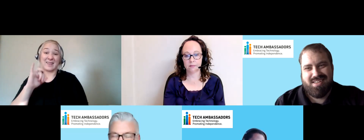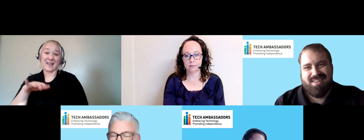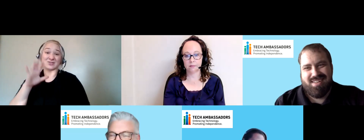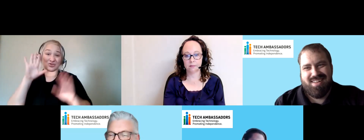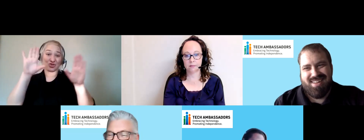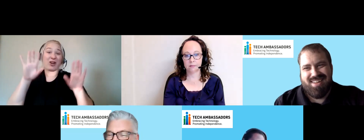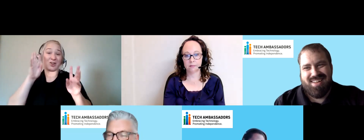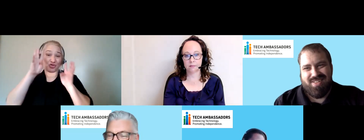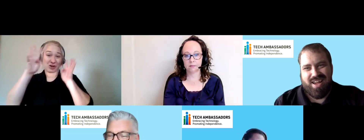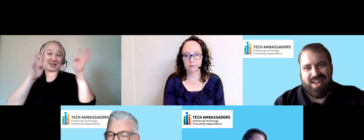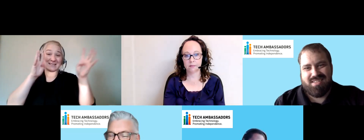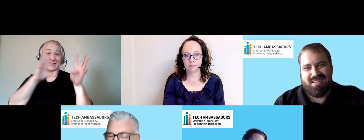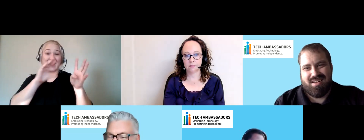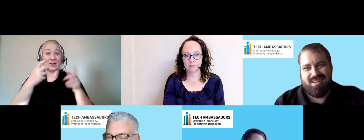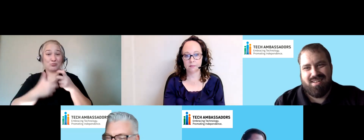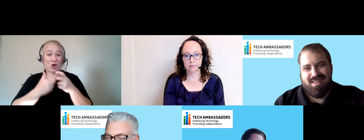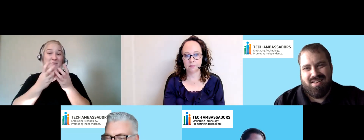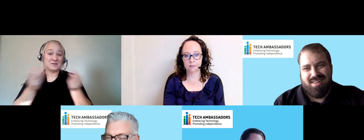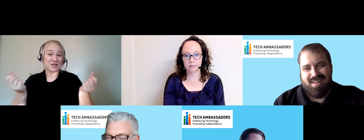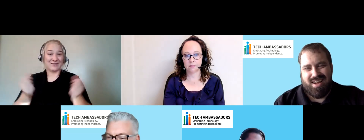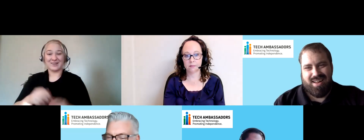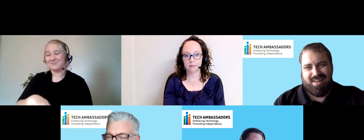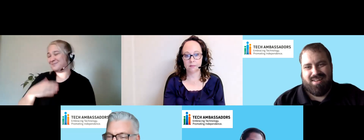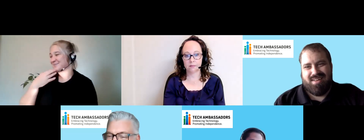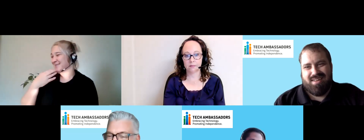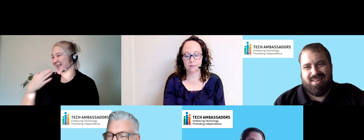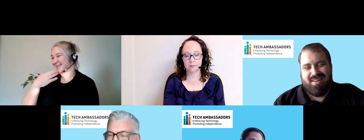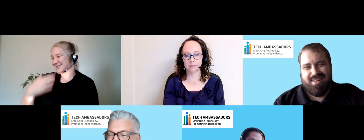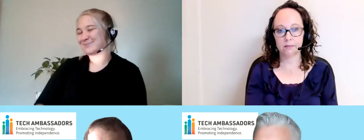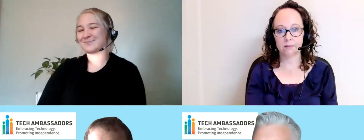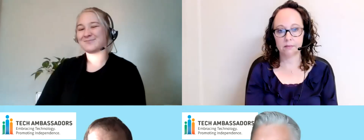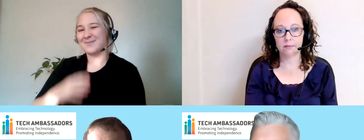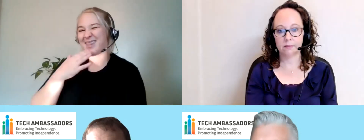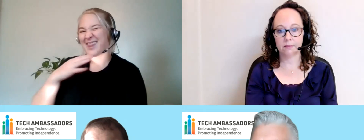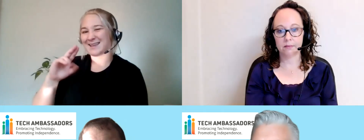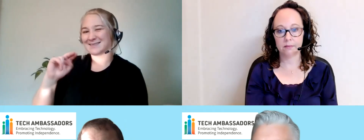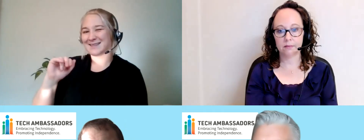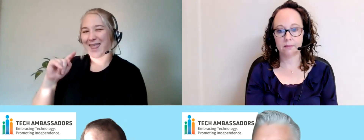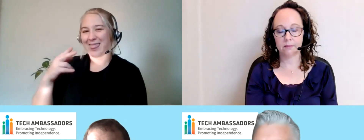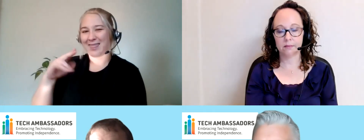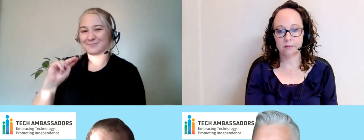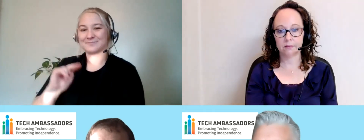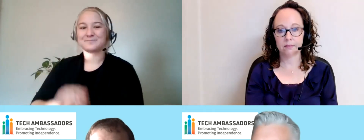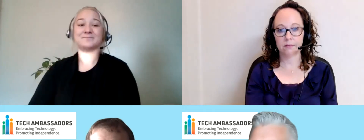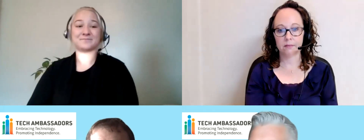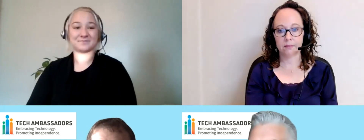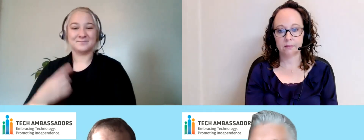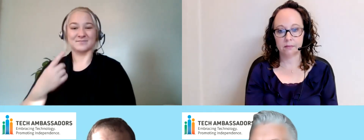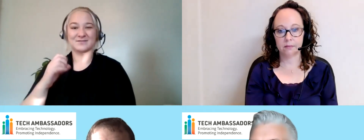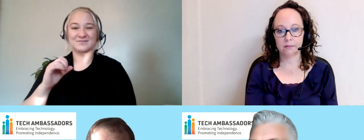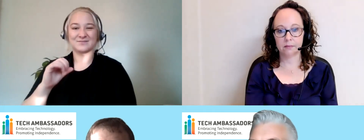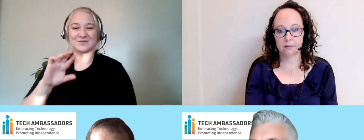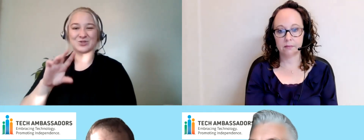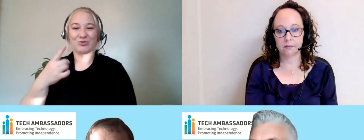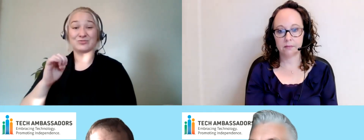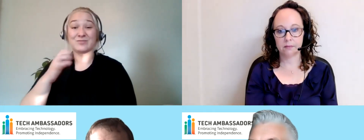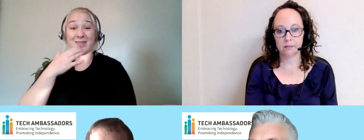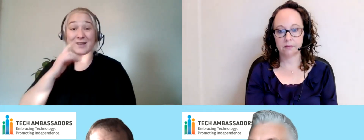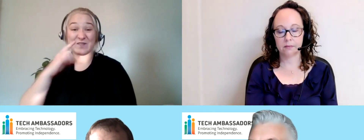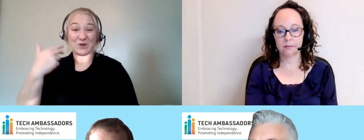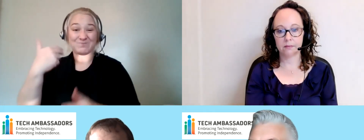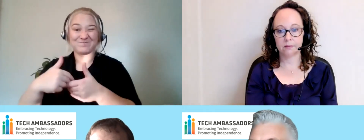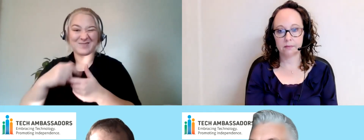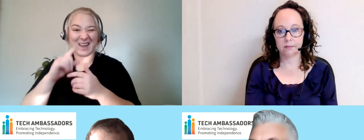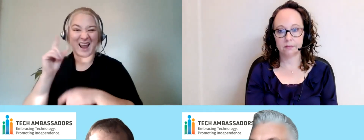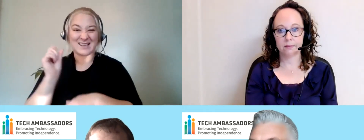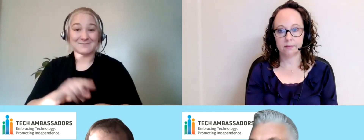Thanks. All right, Thanks. Nate, appreciate you And- coming on and asking that question. If anyone